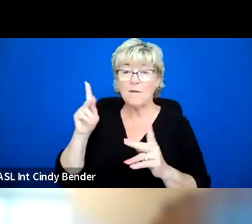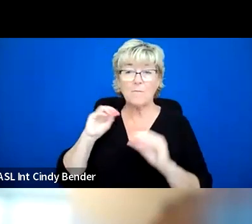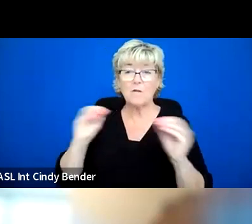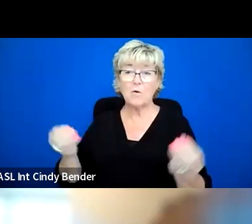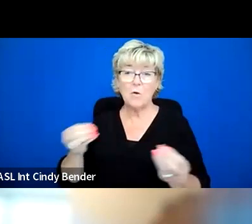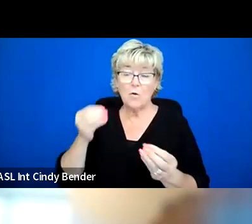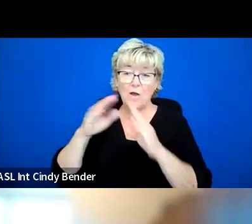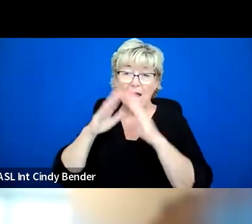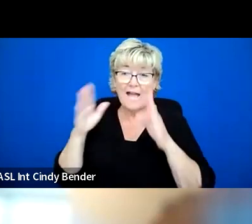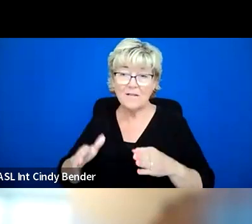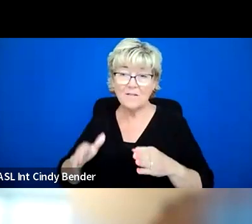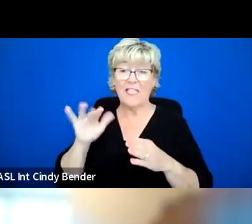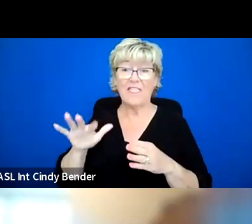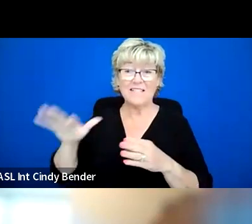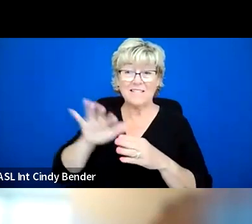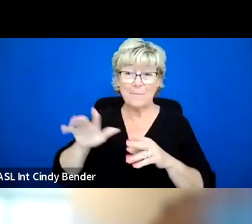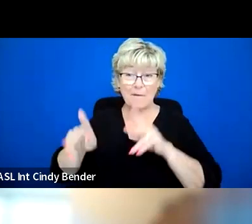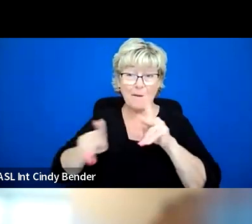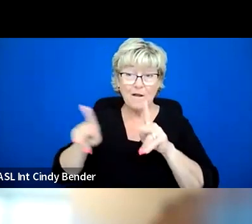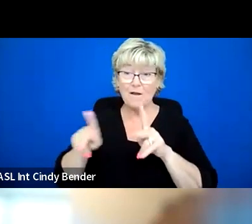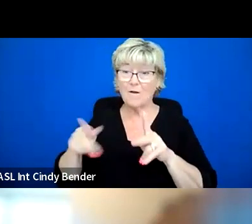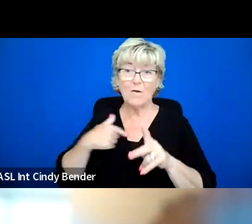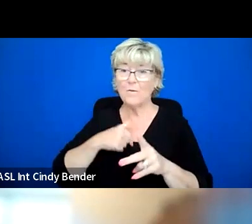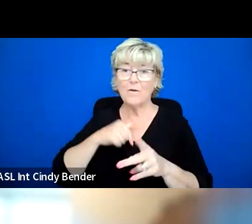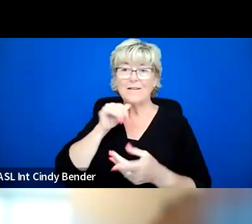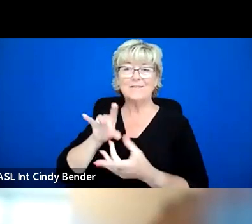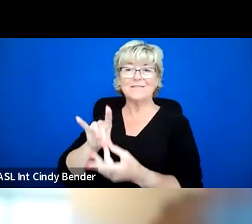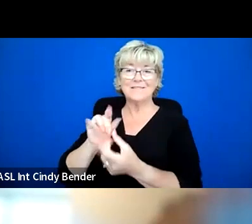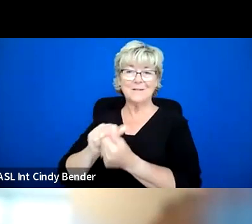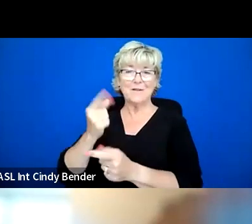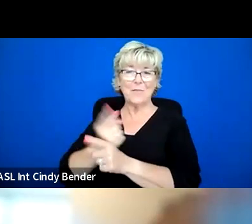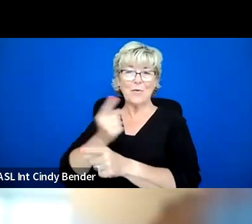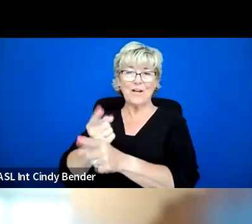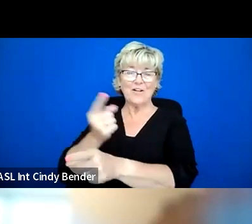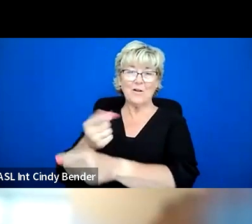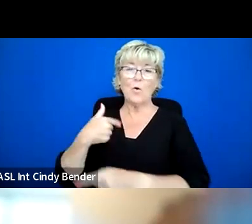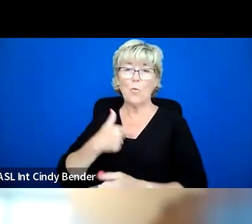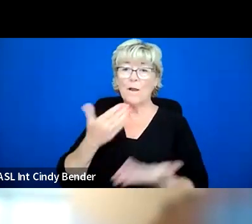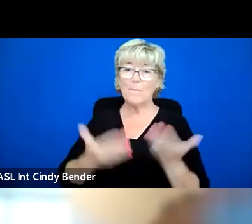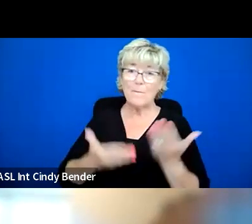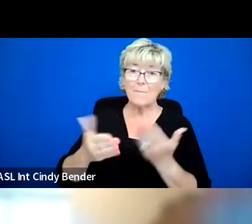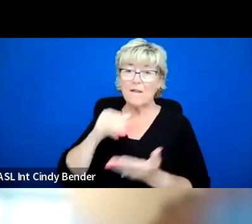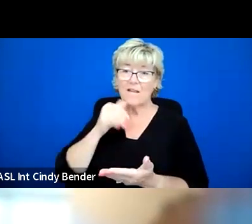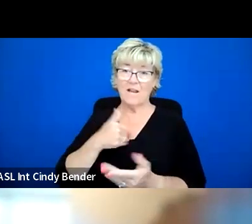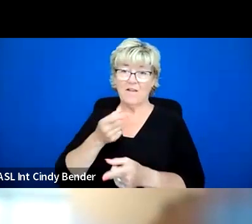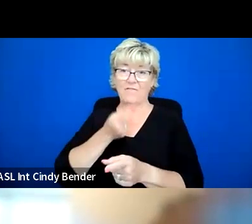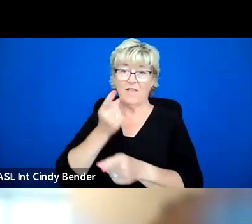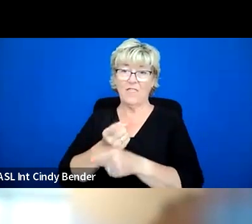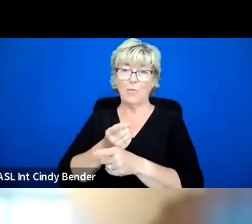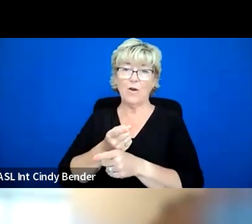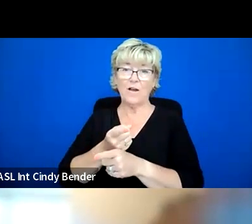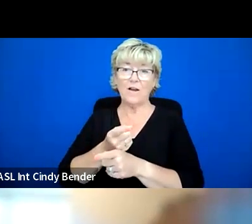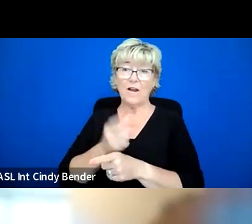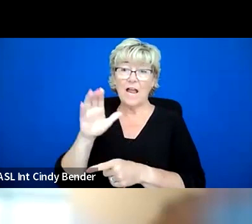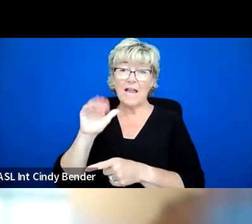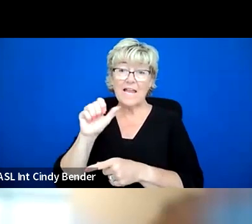that is a population that we don't deal with on a regular basis. And we may or may not have the right